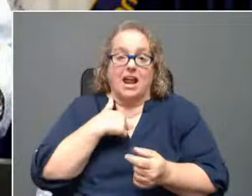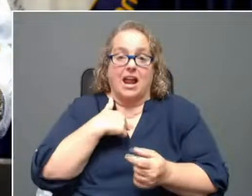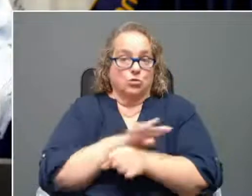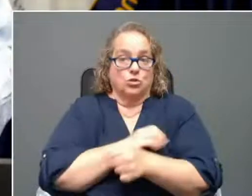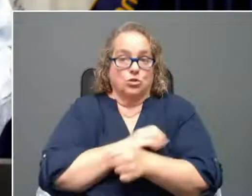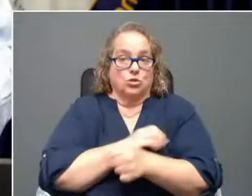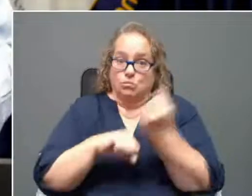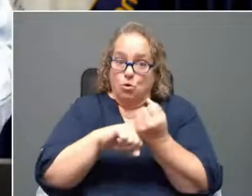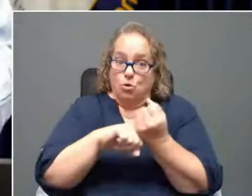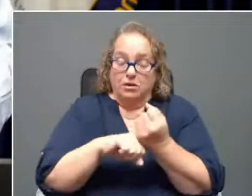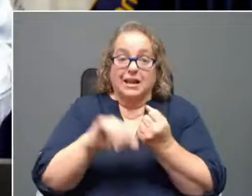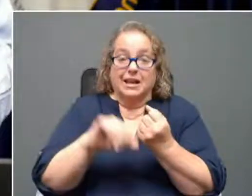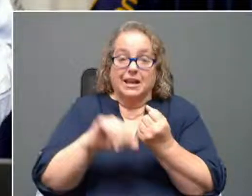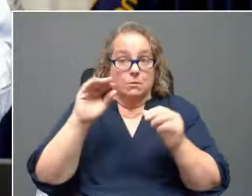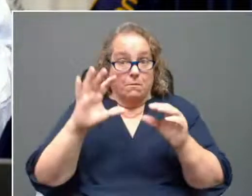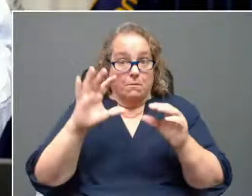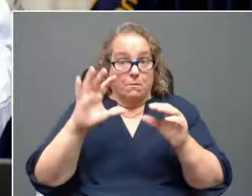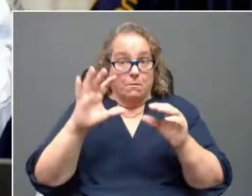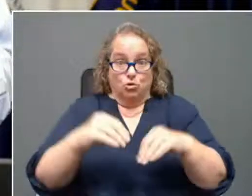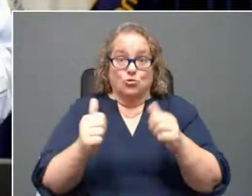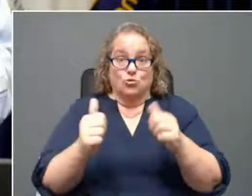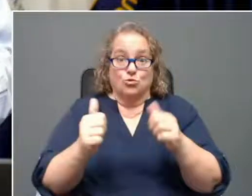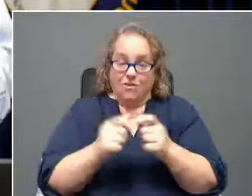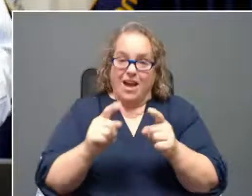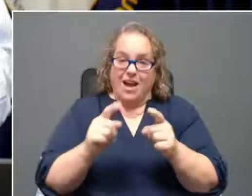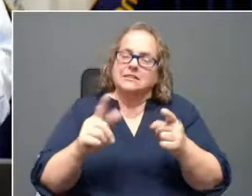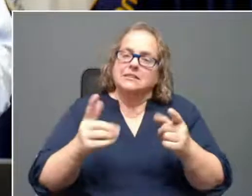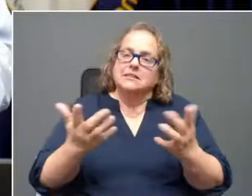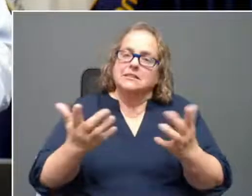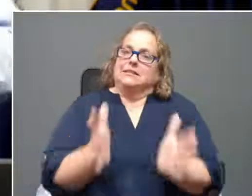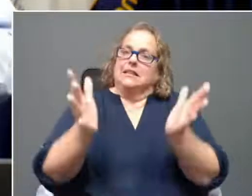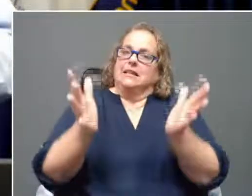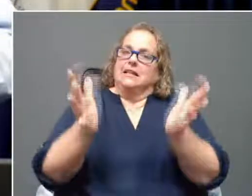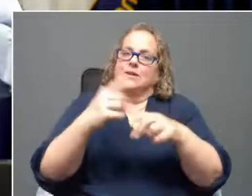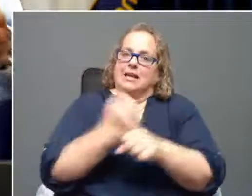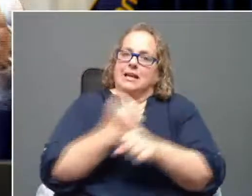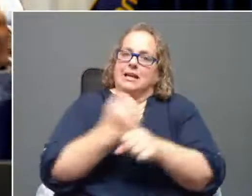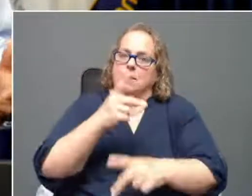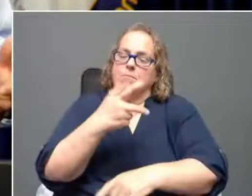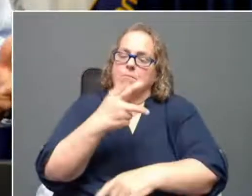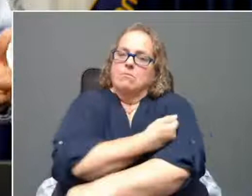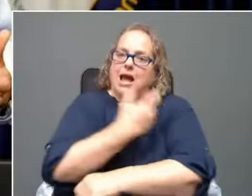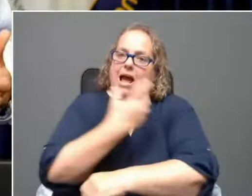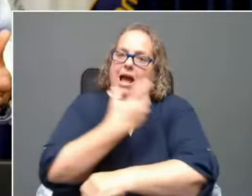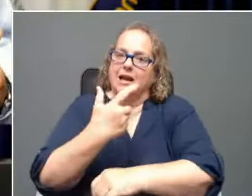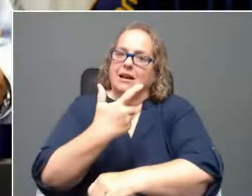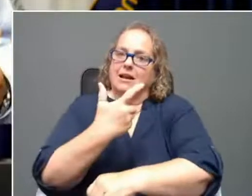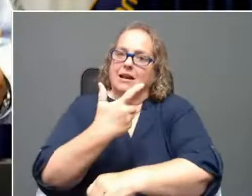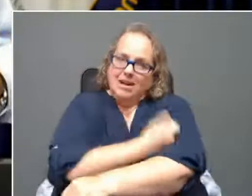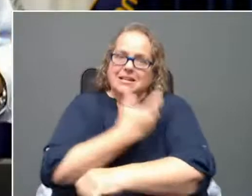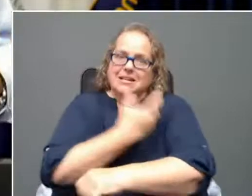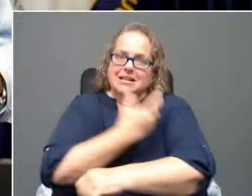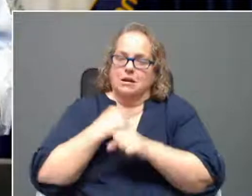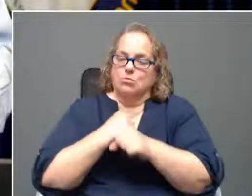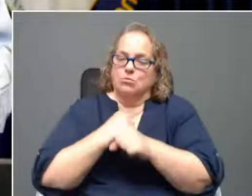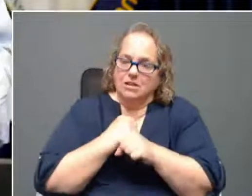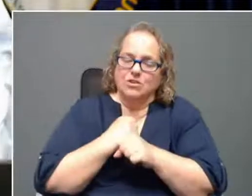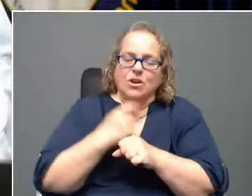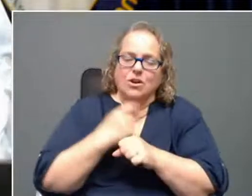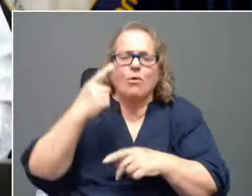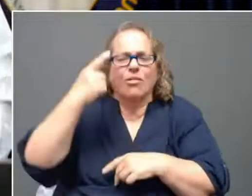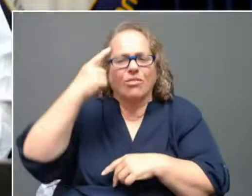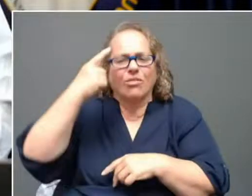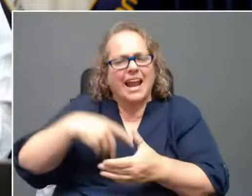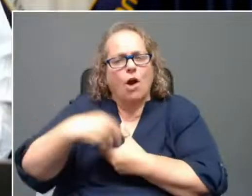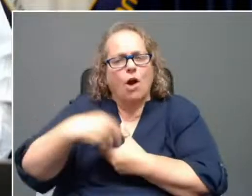put together as an incentive to get people protected and vaccinated. It's people thinking outside of the box, but certainly